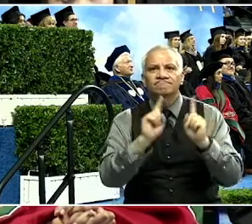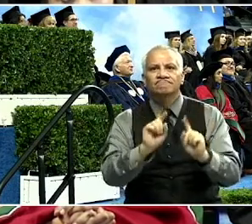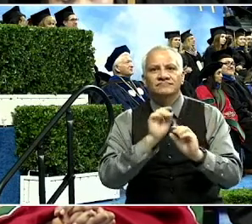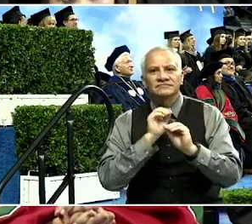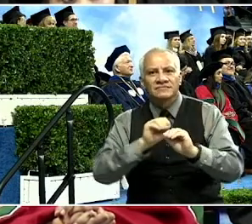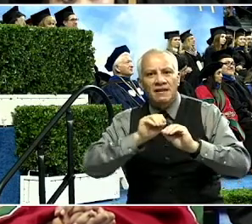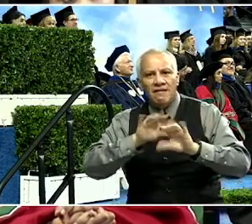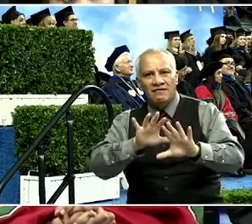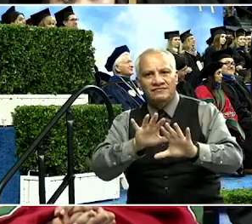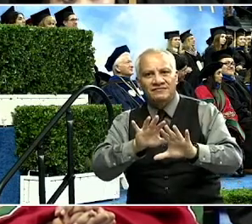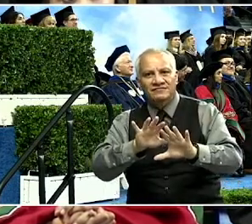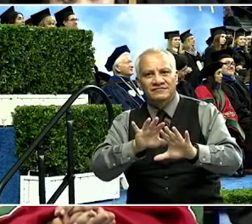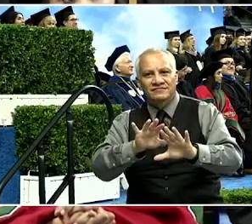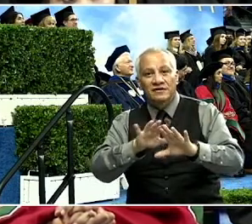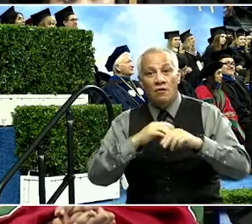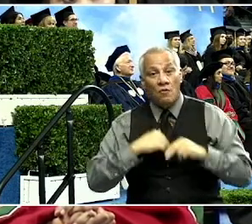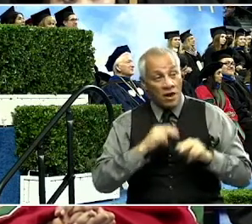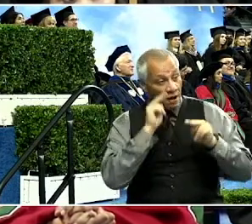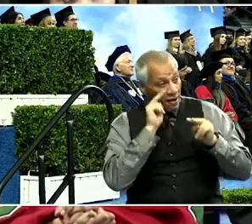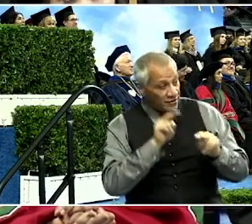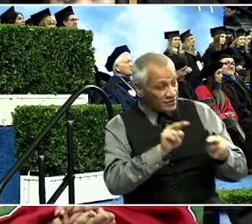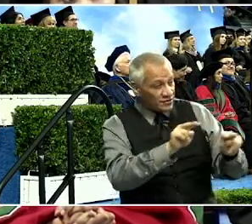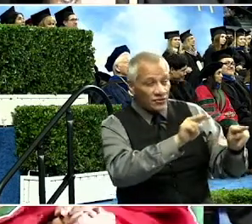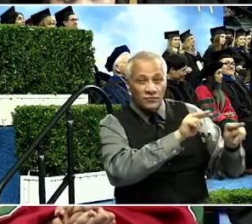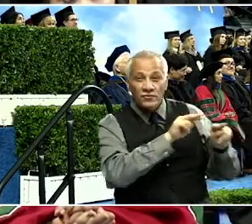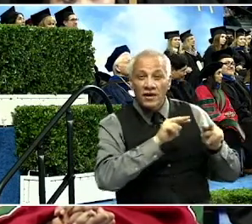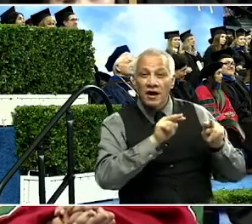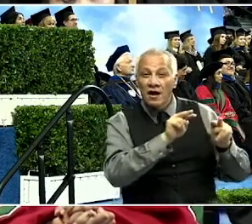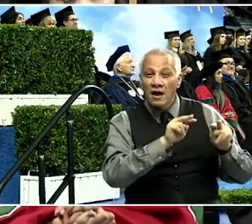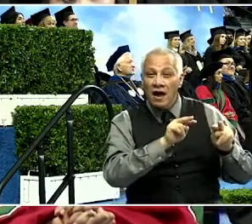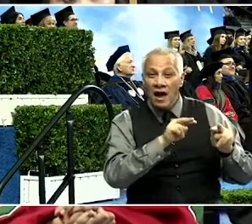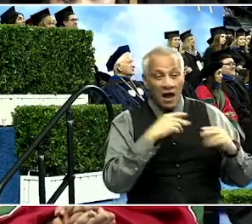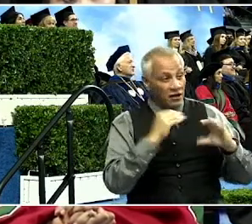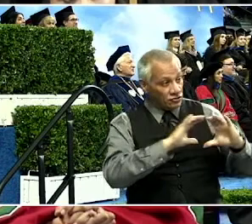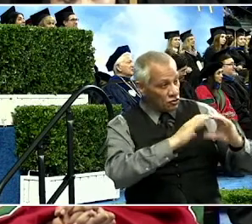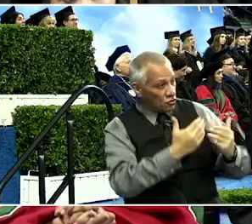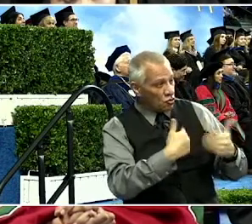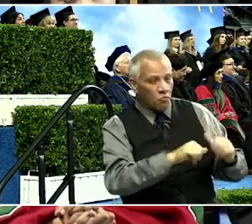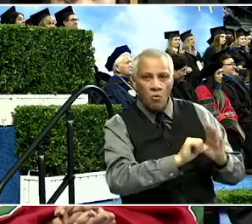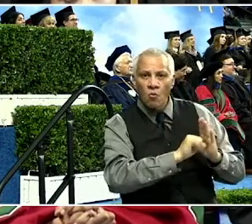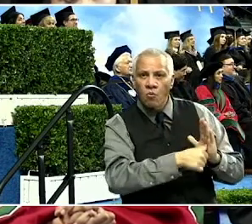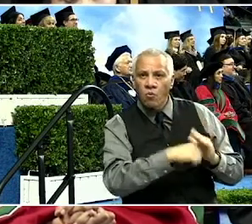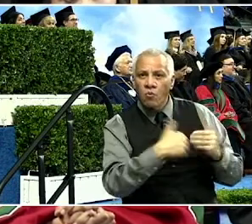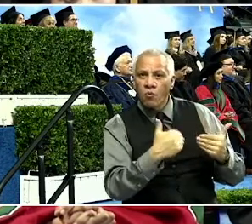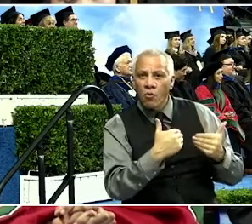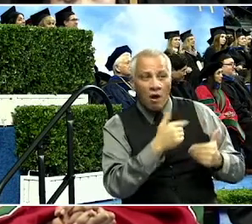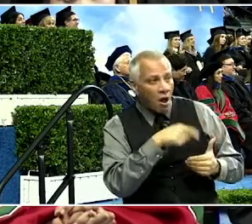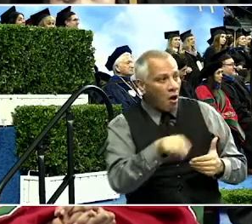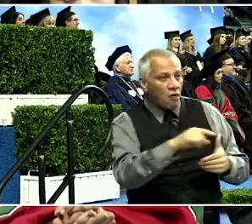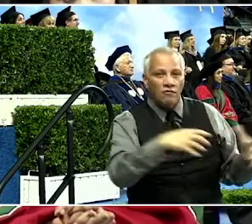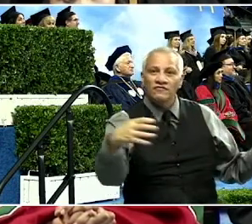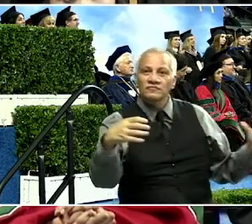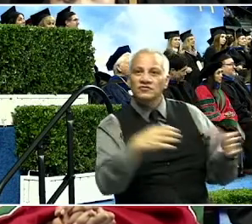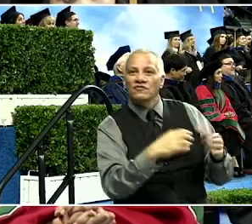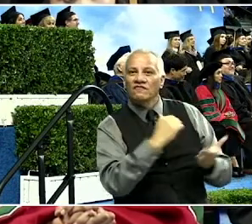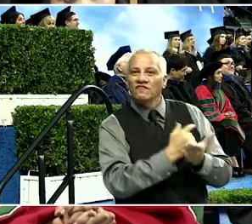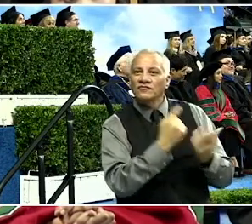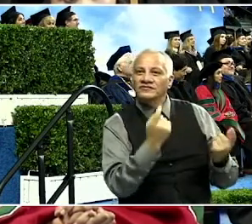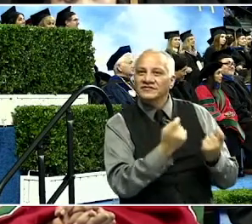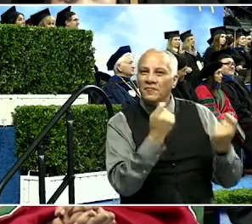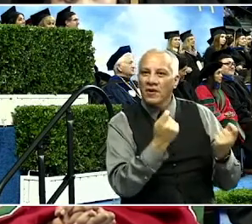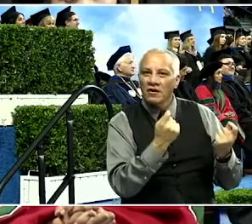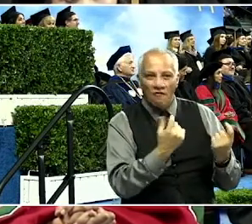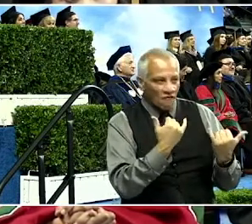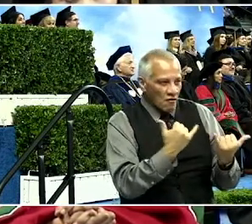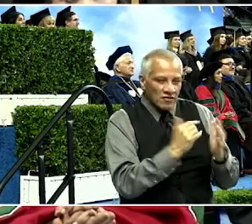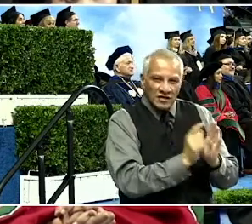When I look out now, I see an impressive and mighty group, and everyone who has come together for the ceremony today has helped you reach this